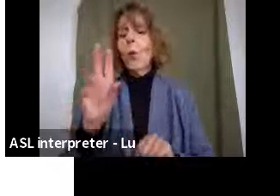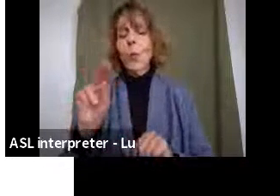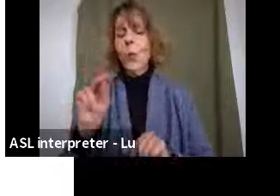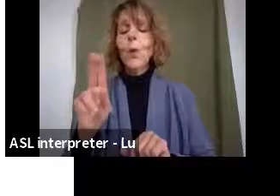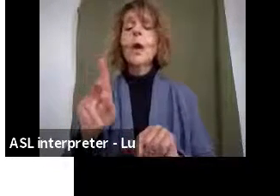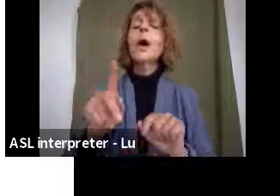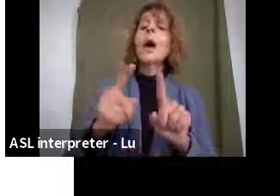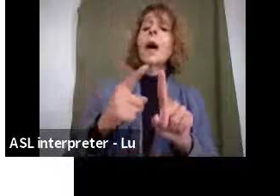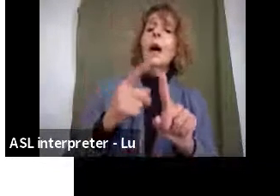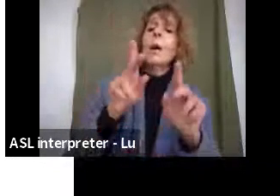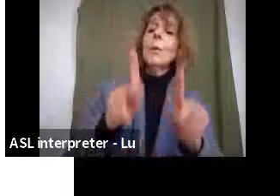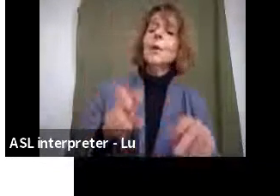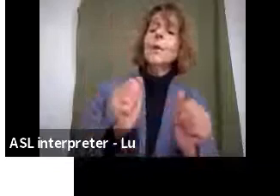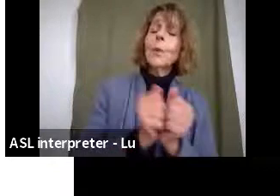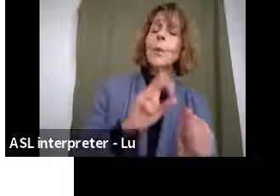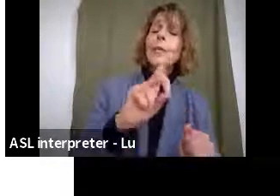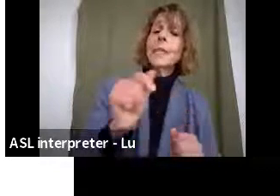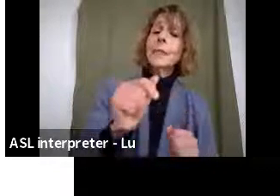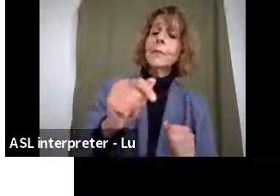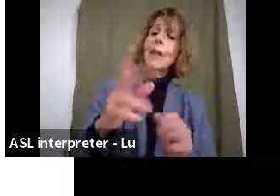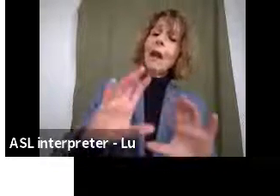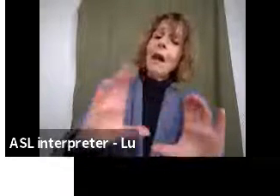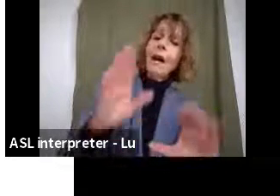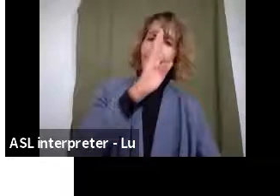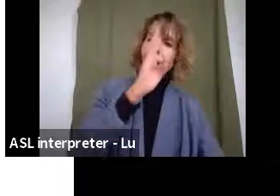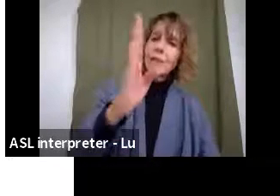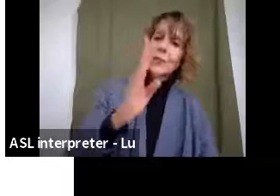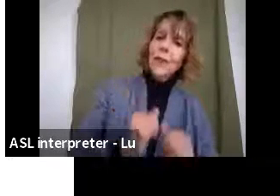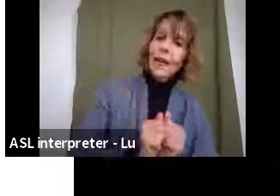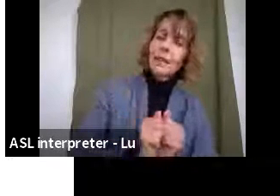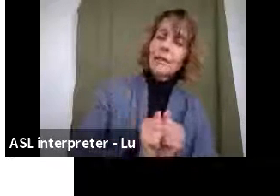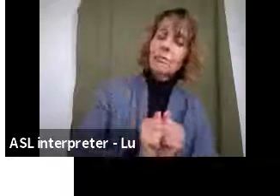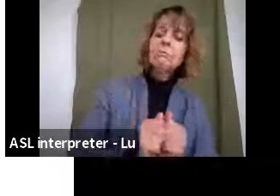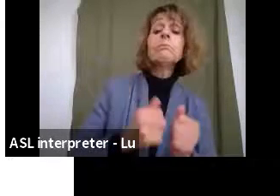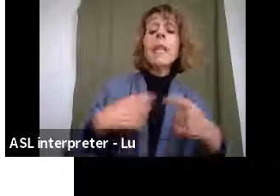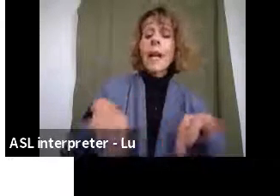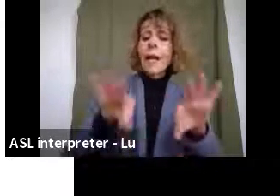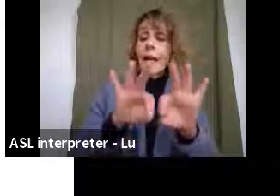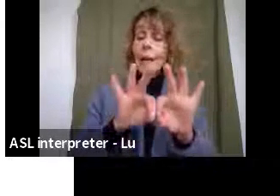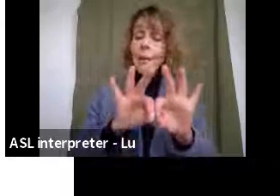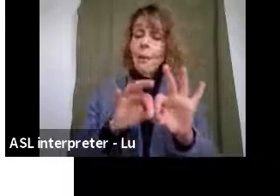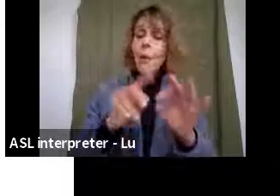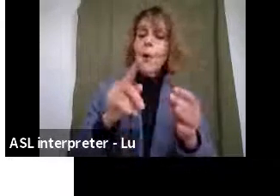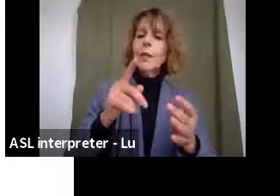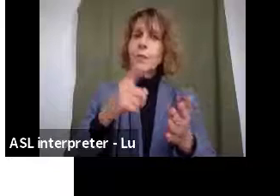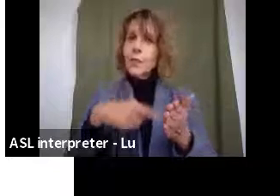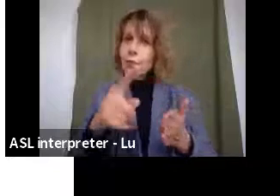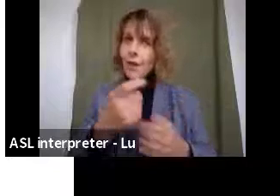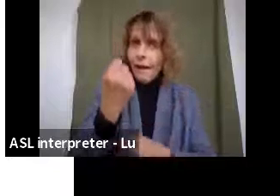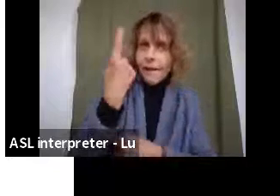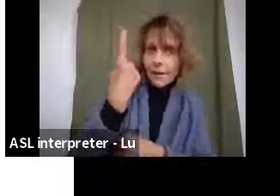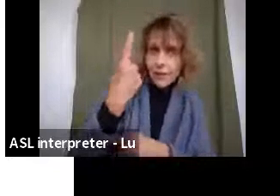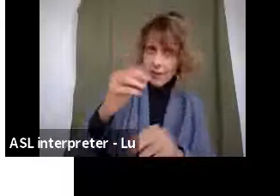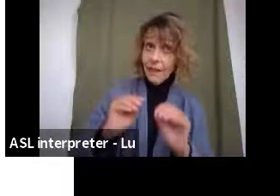the person, make sure that they're understanding what you're trying to communicate, and